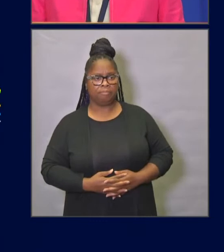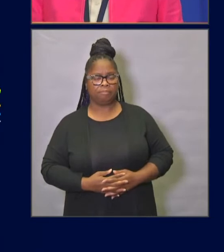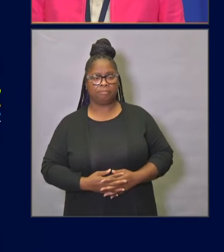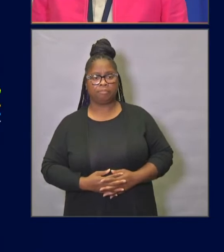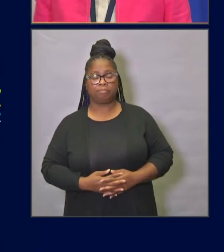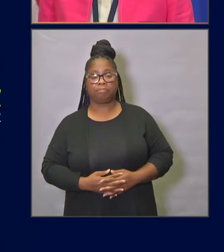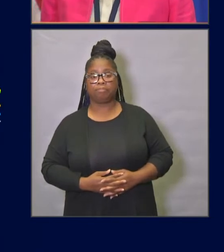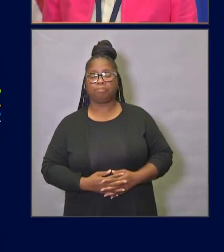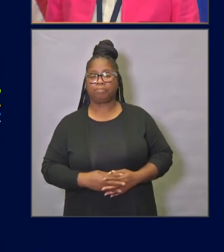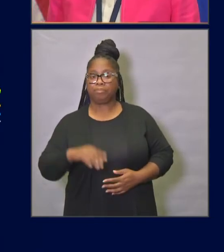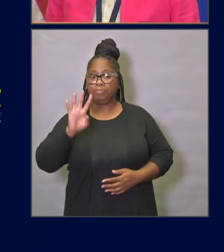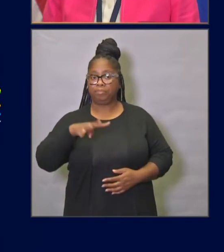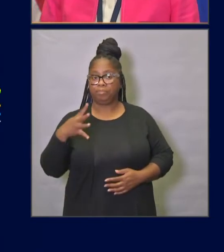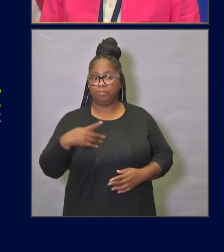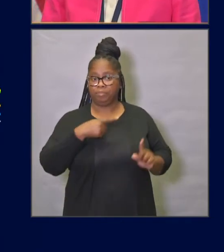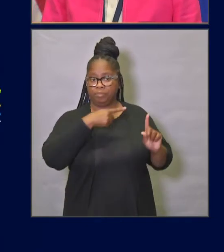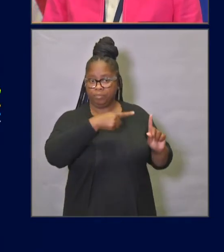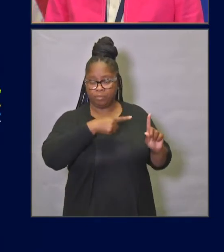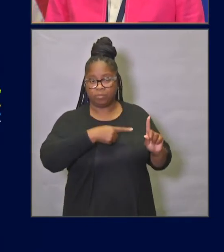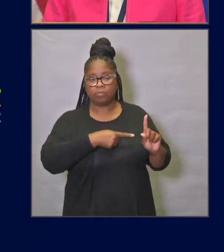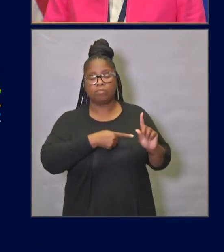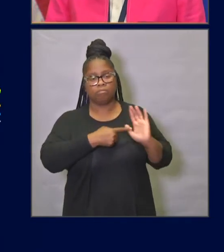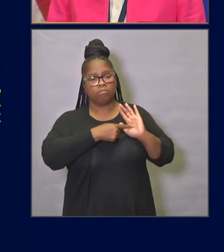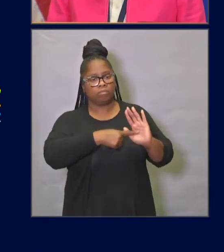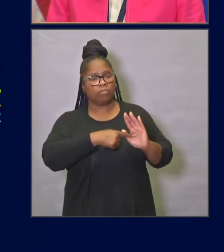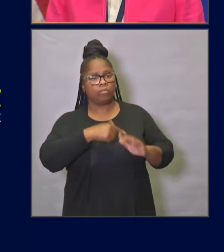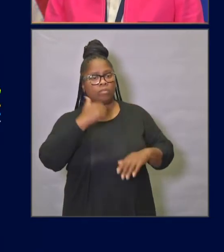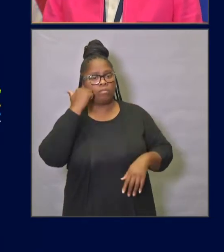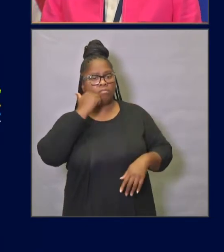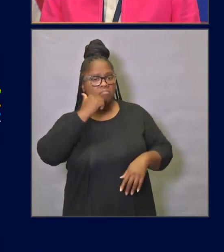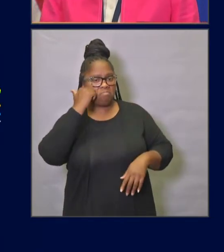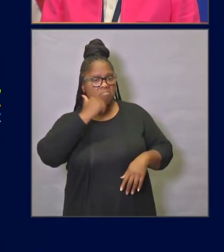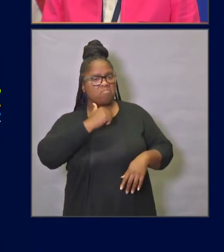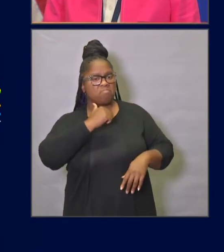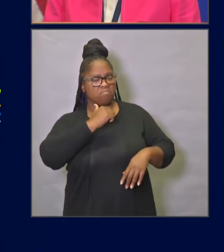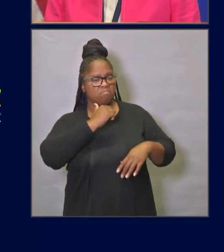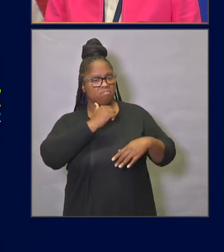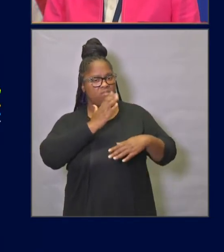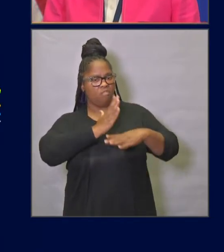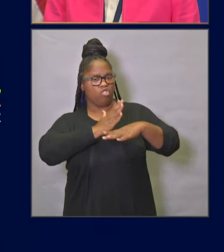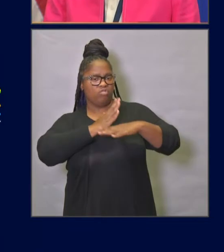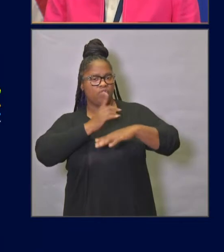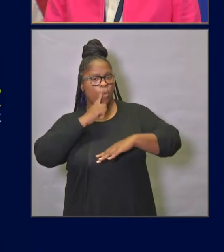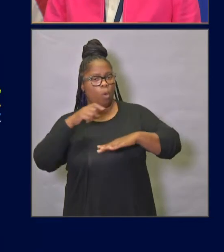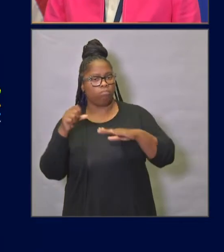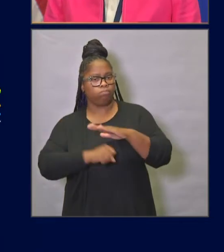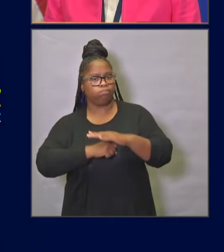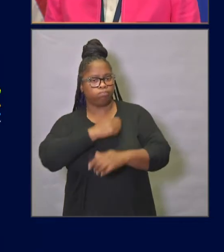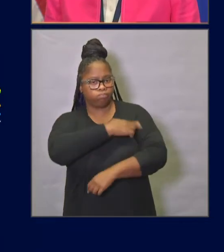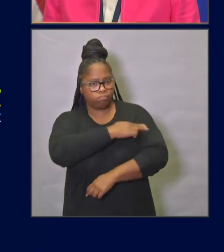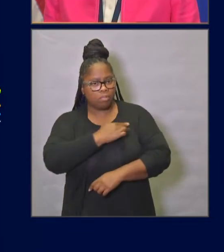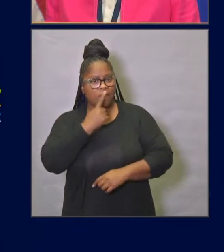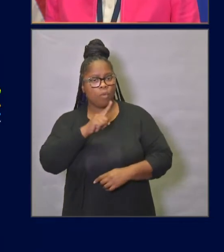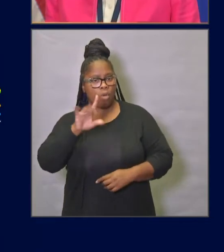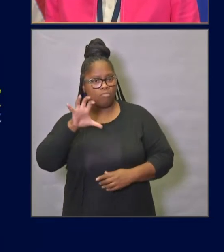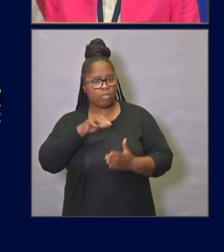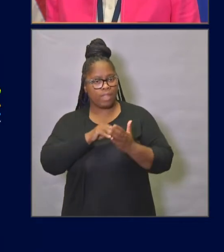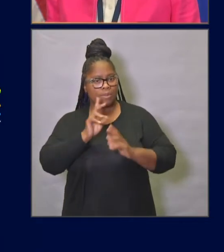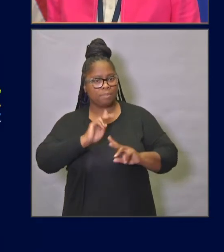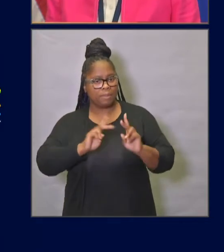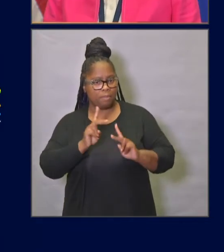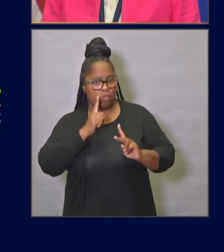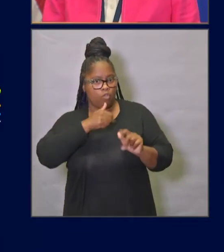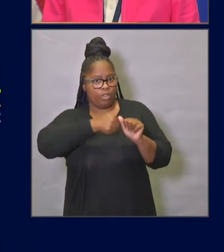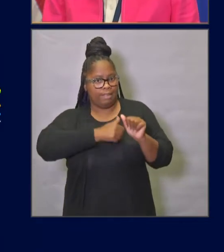This slide shows the average daily hospitalization rates per 100,000 people by race and ethnicity. And we're going to